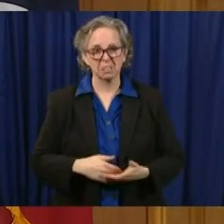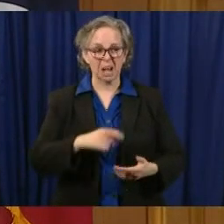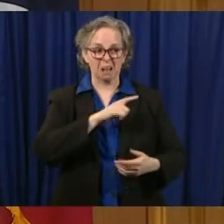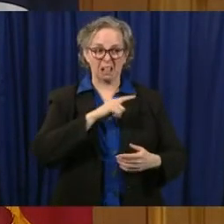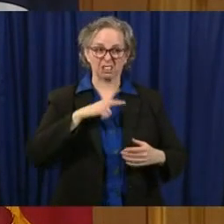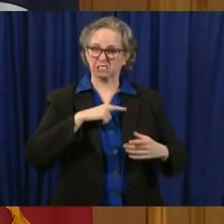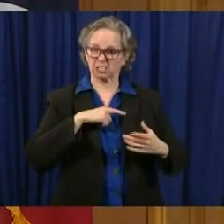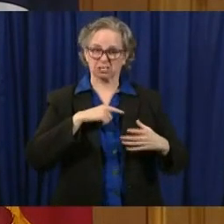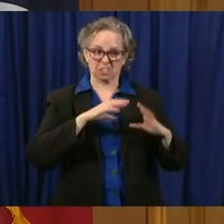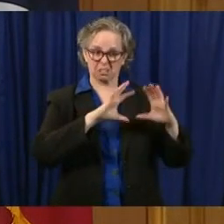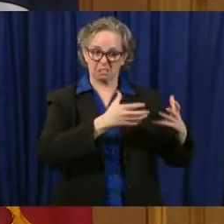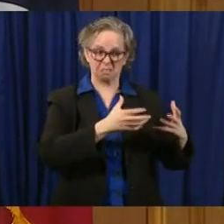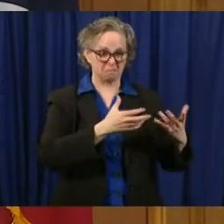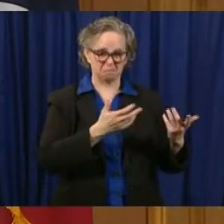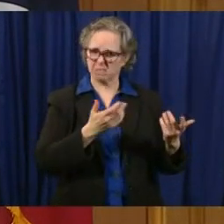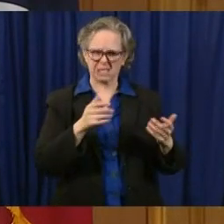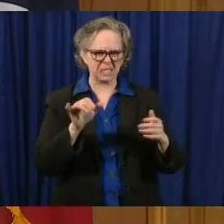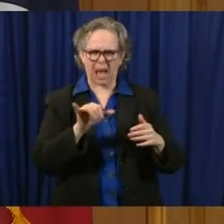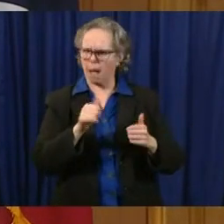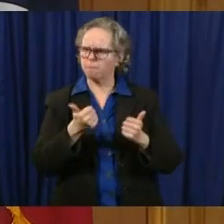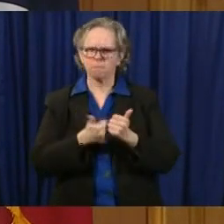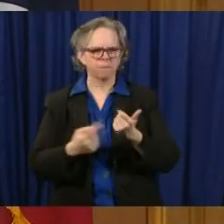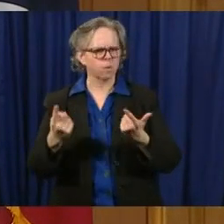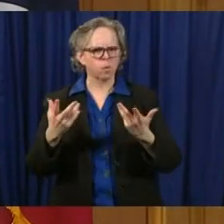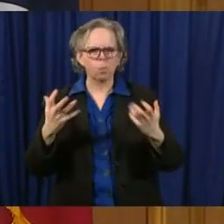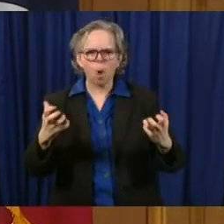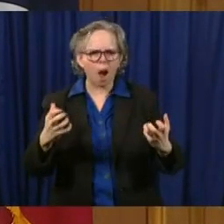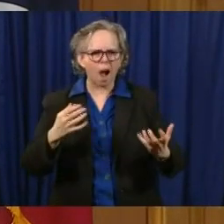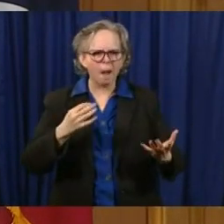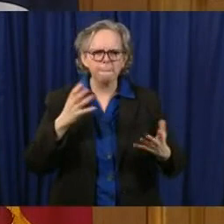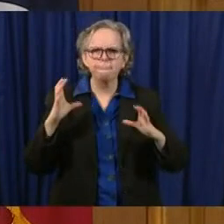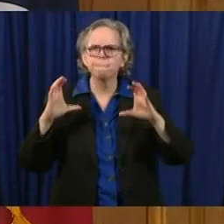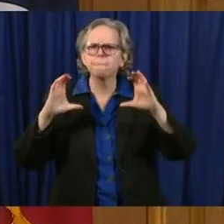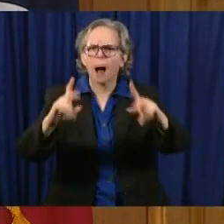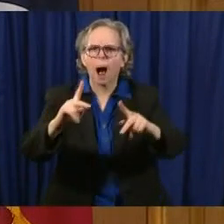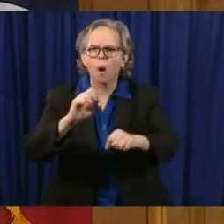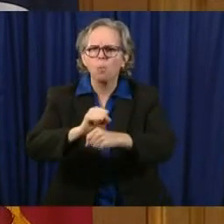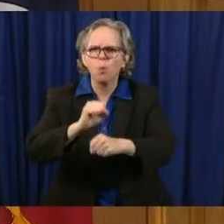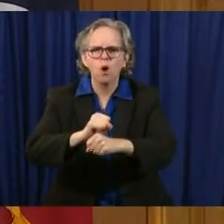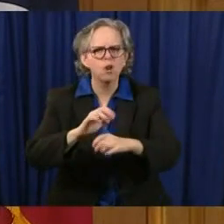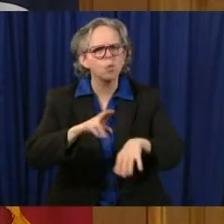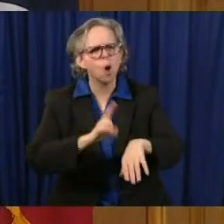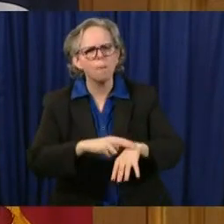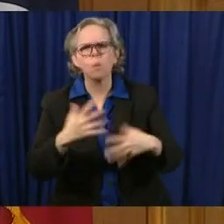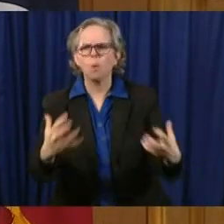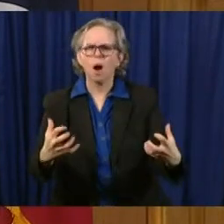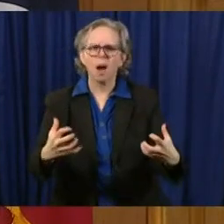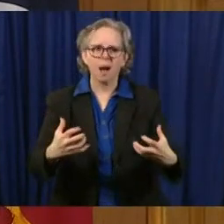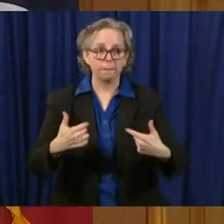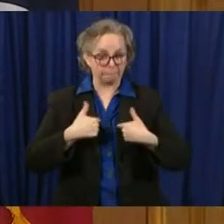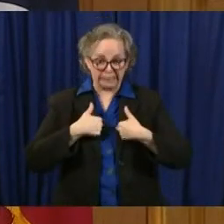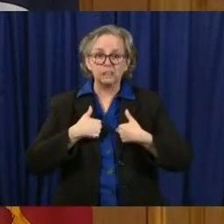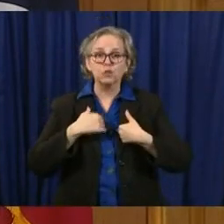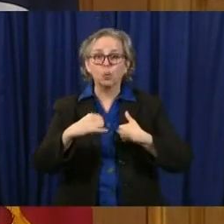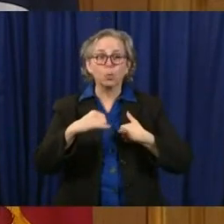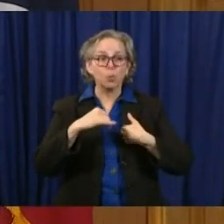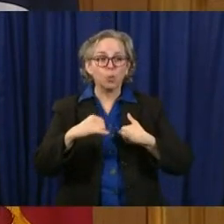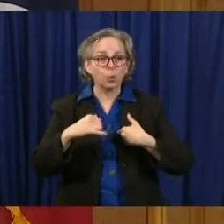to get back to work. They're anxious to get back to normal. I am as well. The president is. Everyone